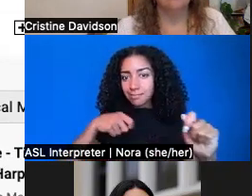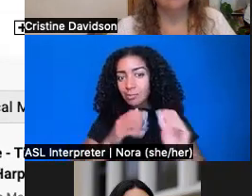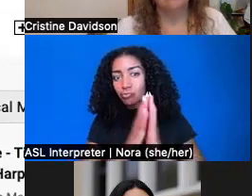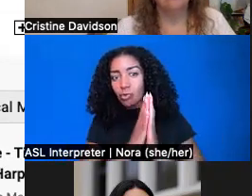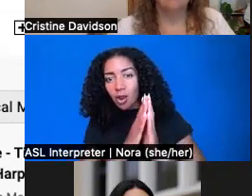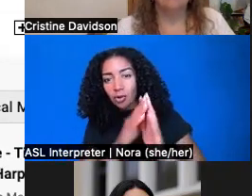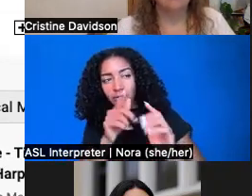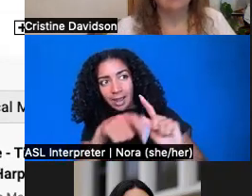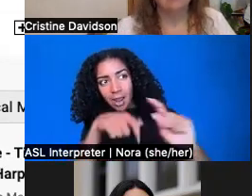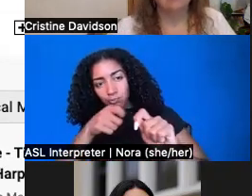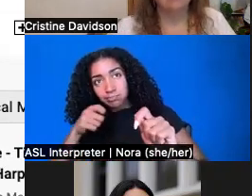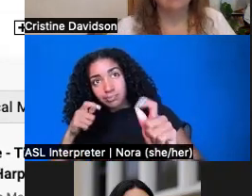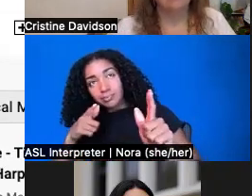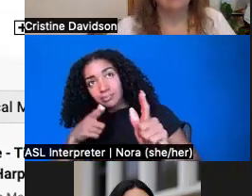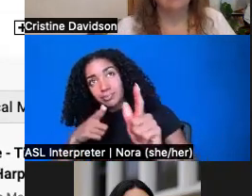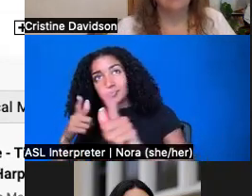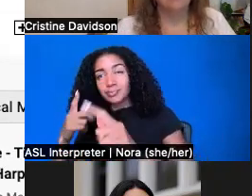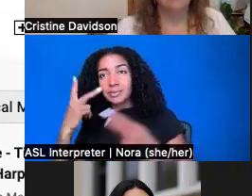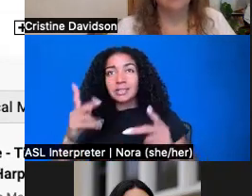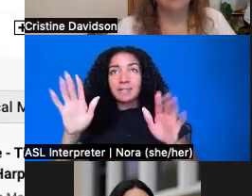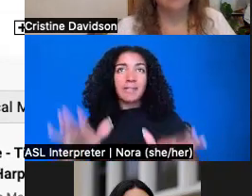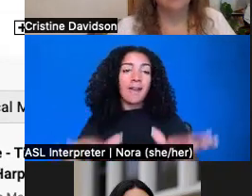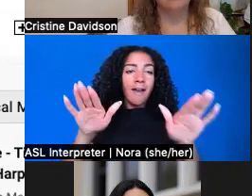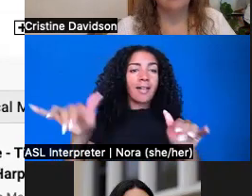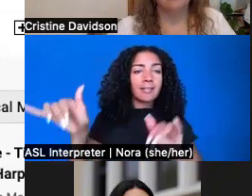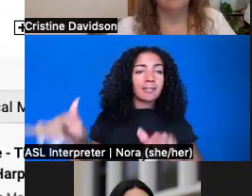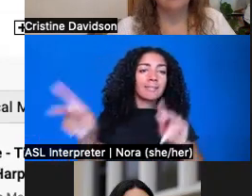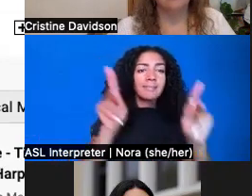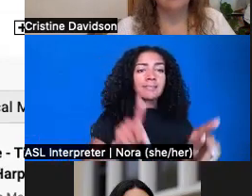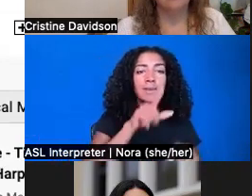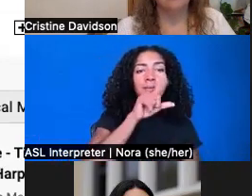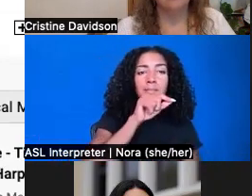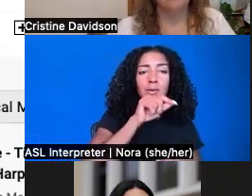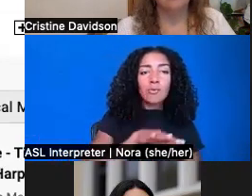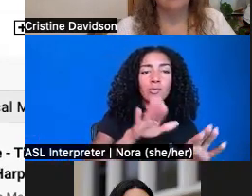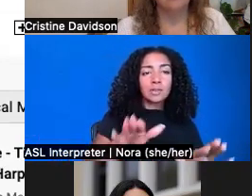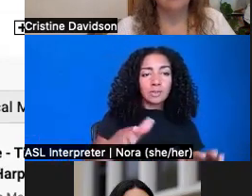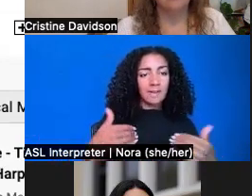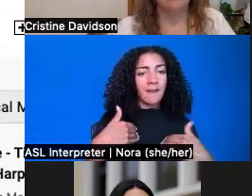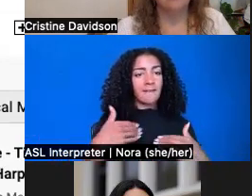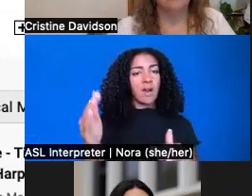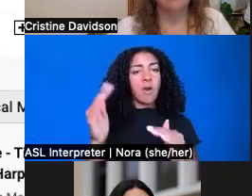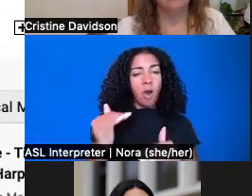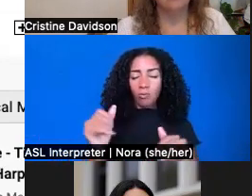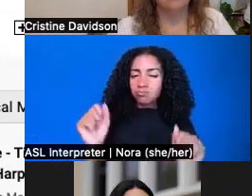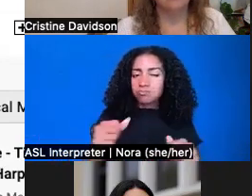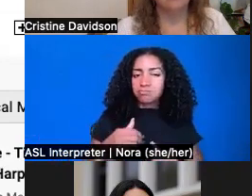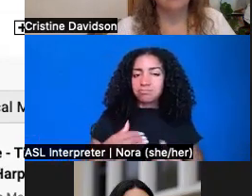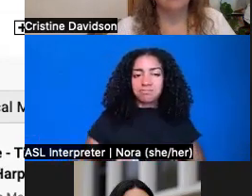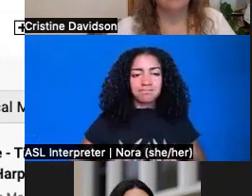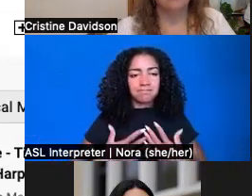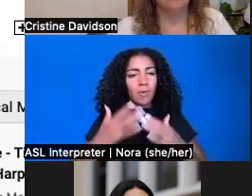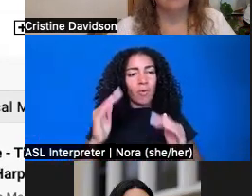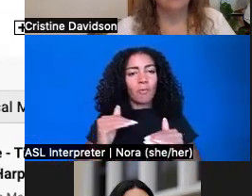fly like sparrows. Have hope. Yeah, have hope. With compassion as my shield and faith down to